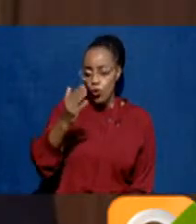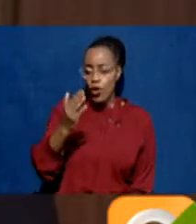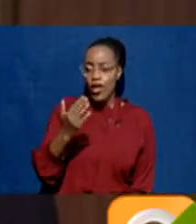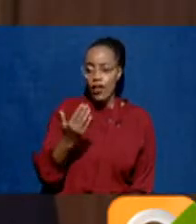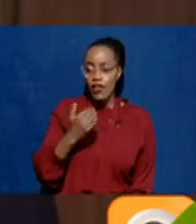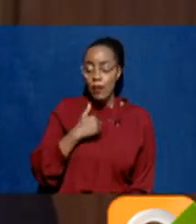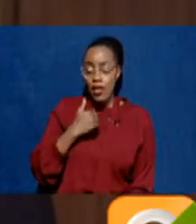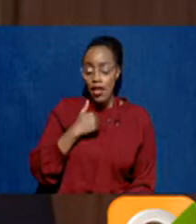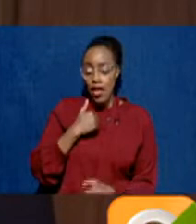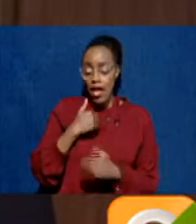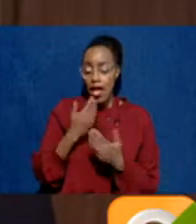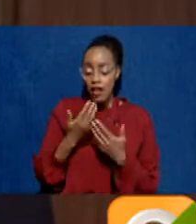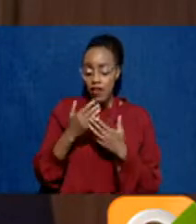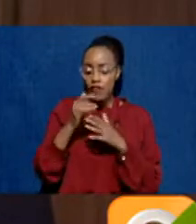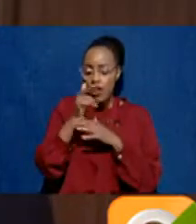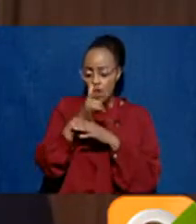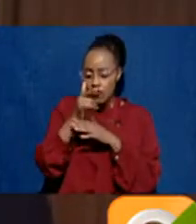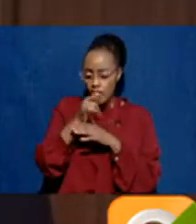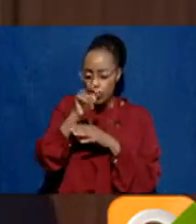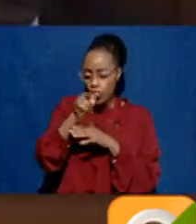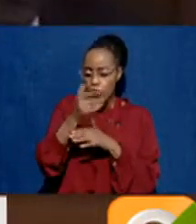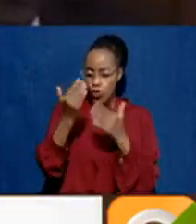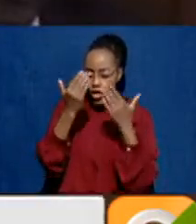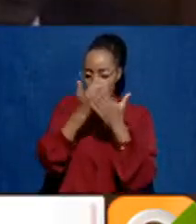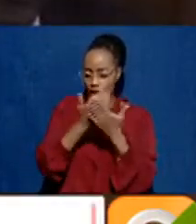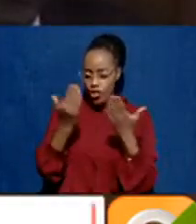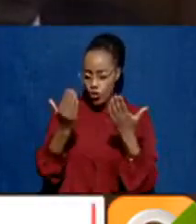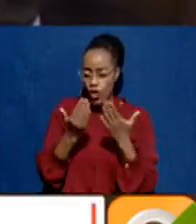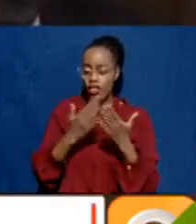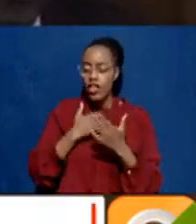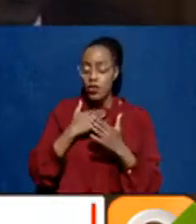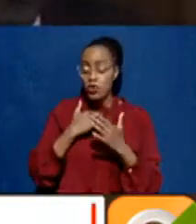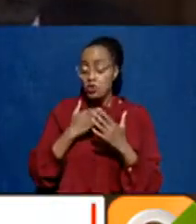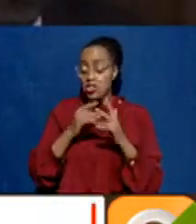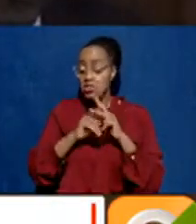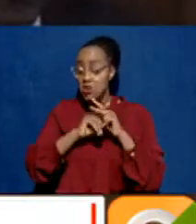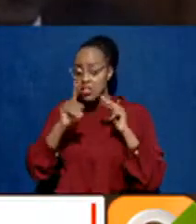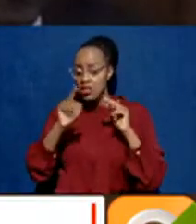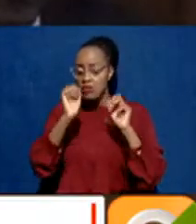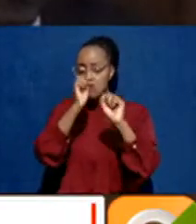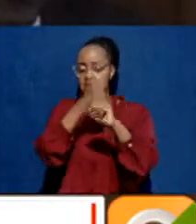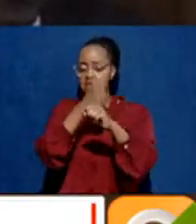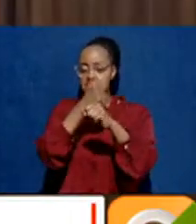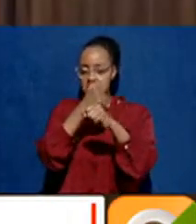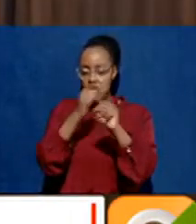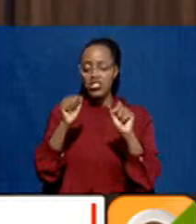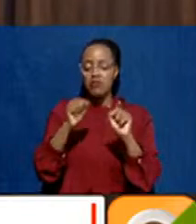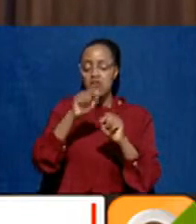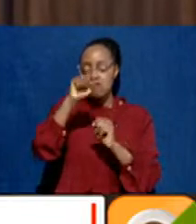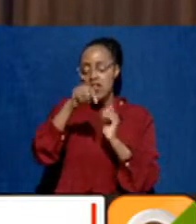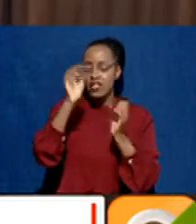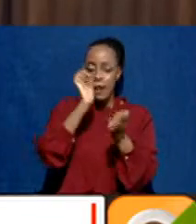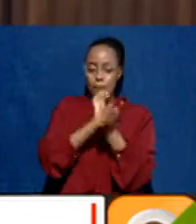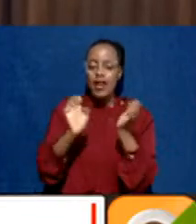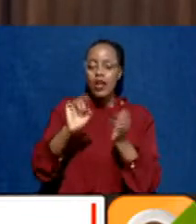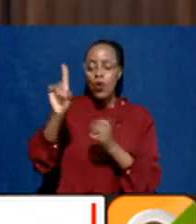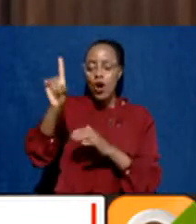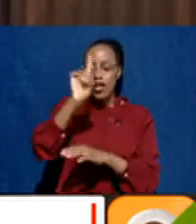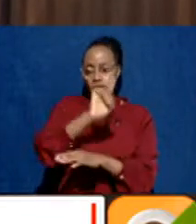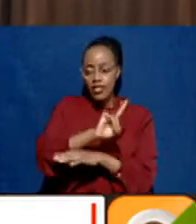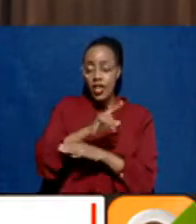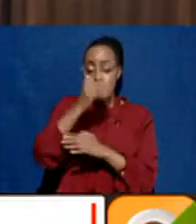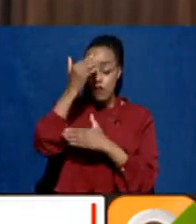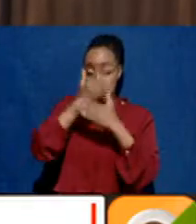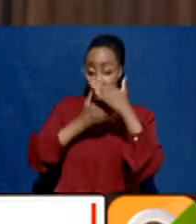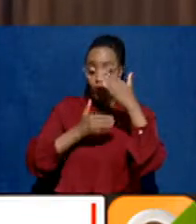the footage where you were at night. You won't escape unscathed. We shall one day come face